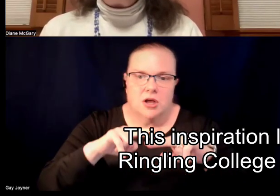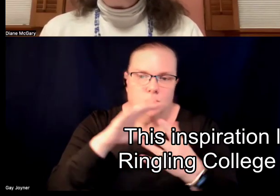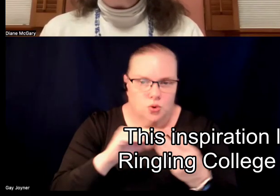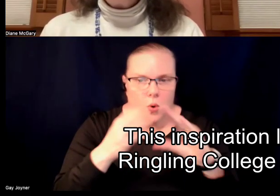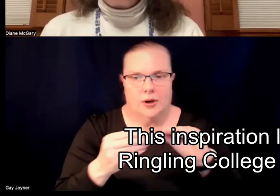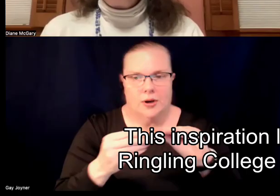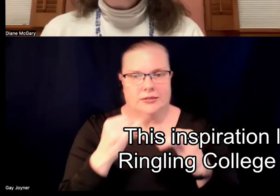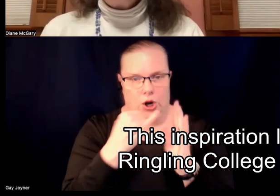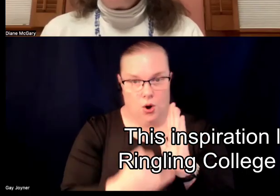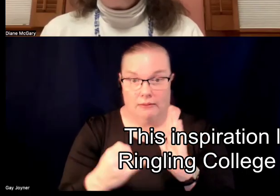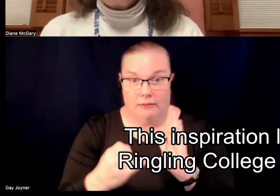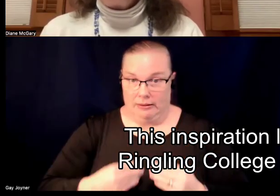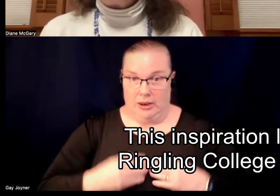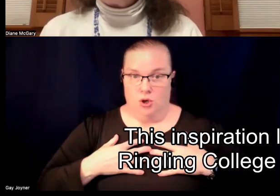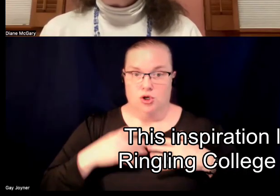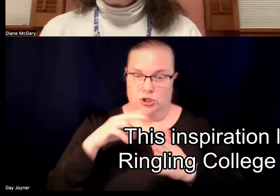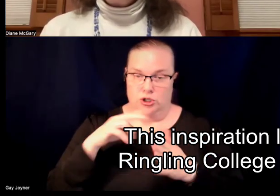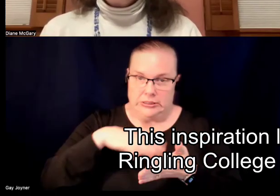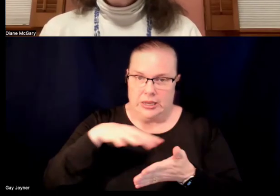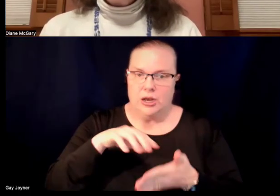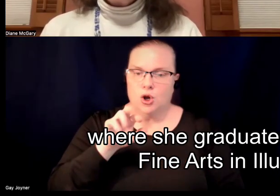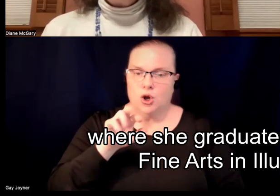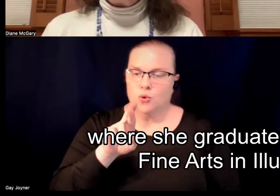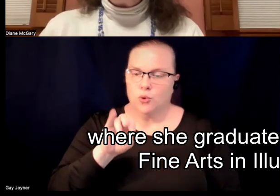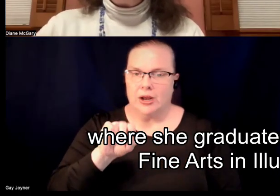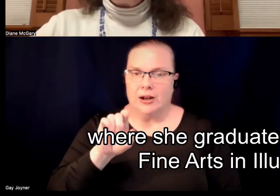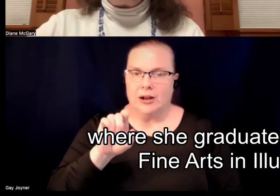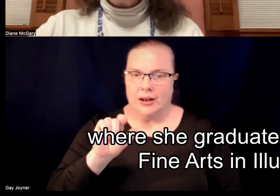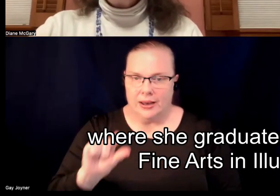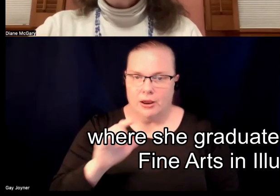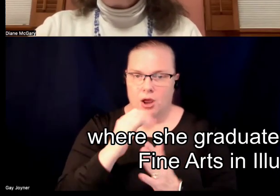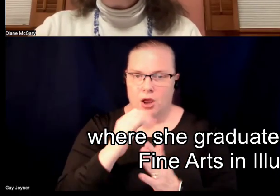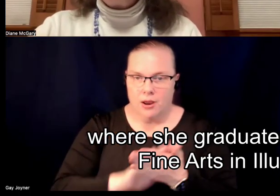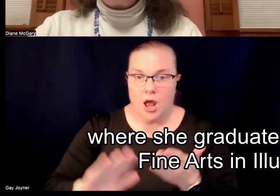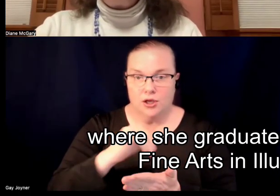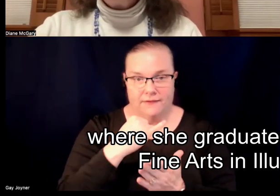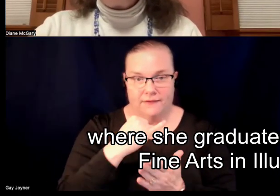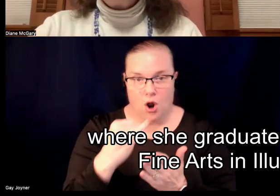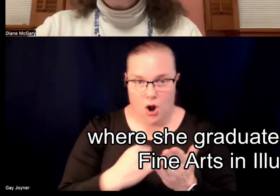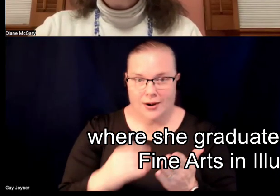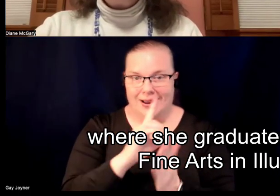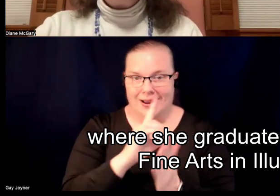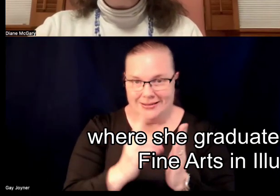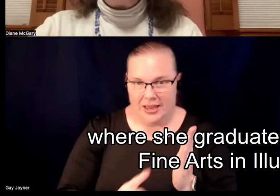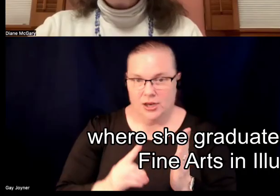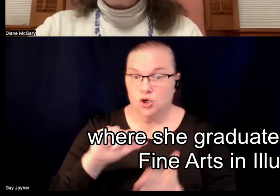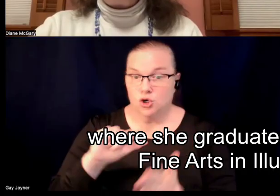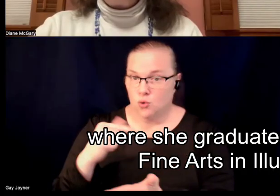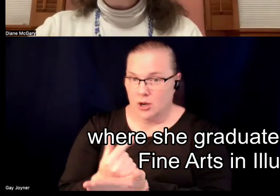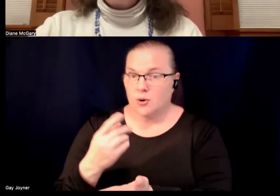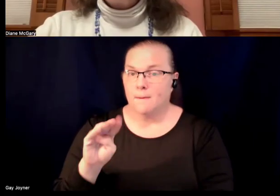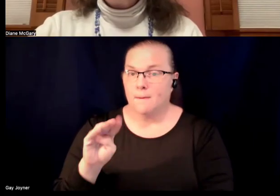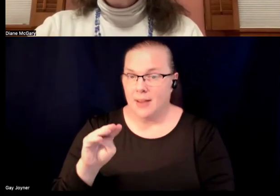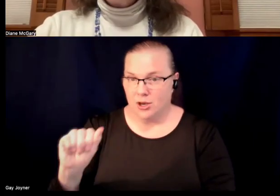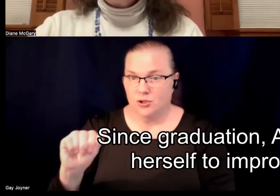her to study at Ringling College of Art and Design, where she graduated with a Bachelor's of Fine Arts in Illustration in